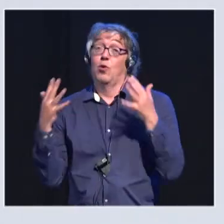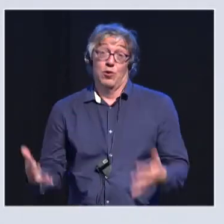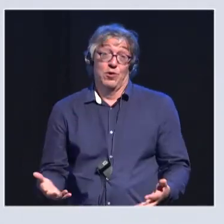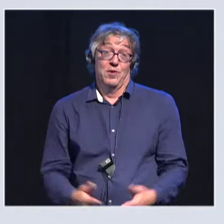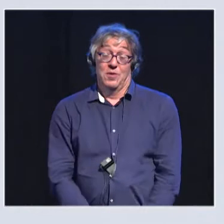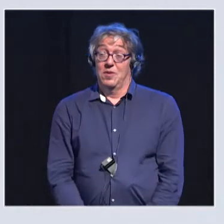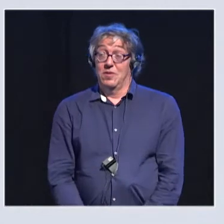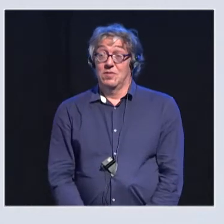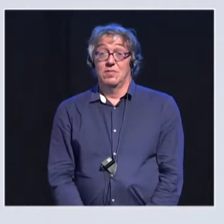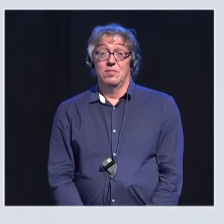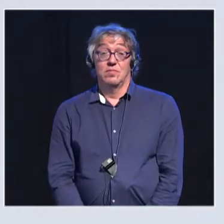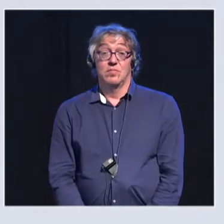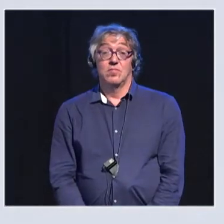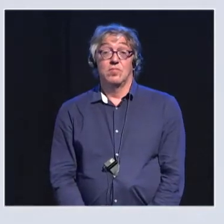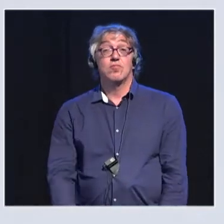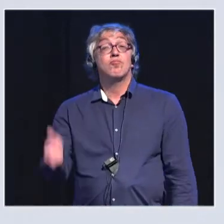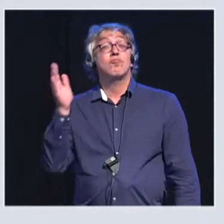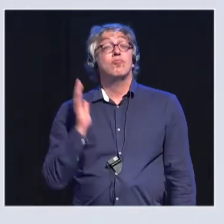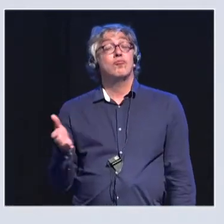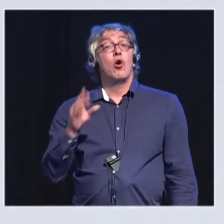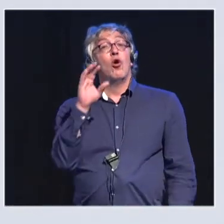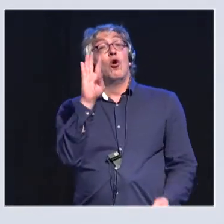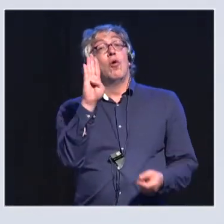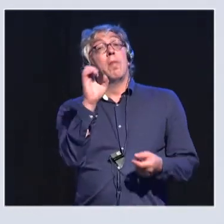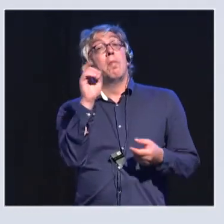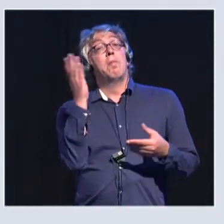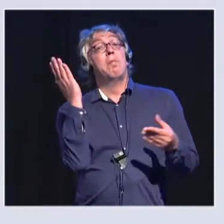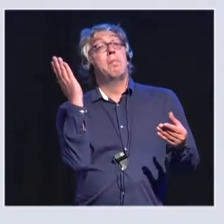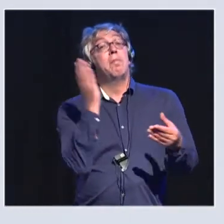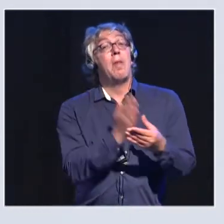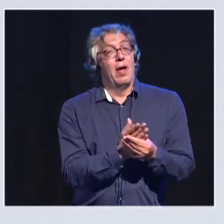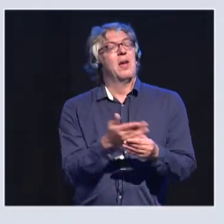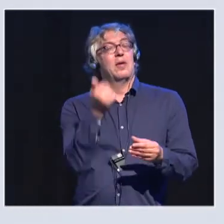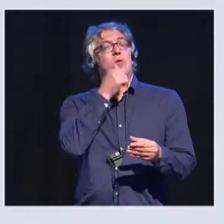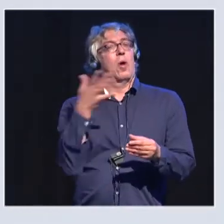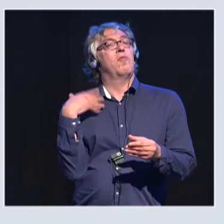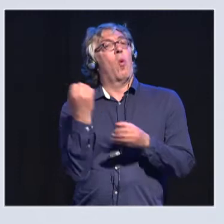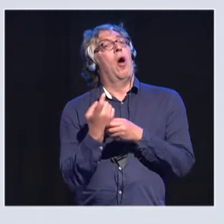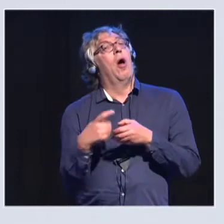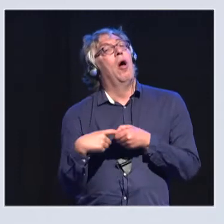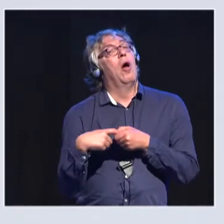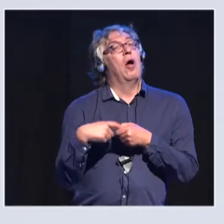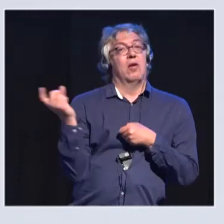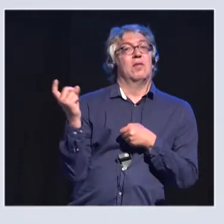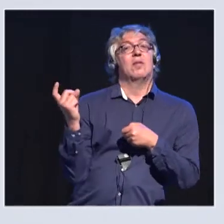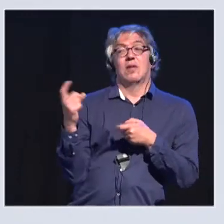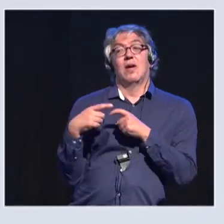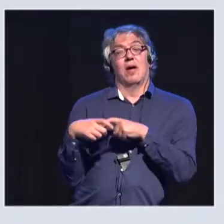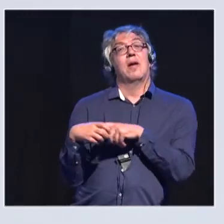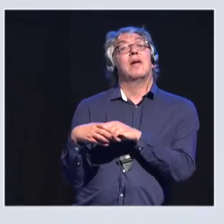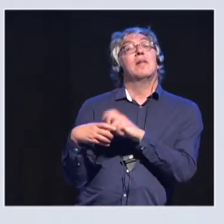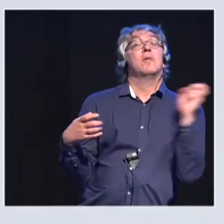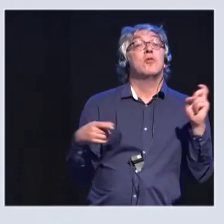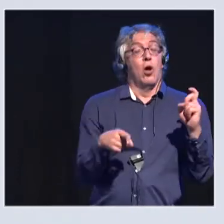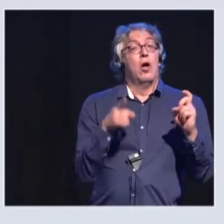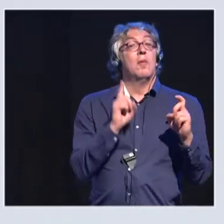when banks in Estonia, when we regained independence, started to act as commercial banks once again, they didn't